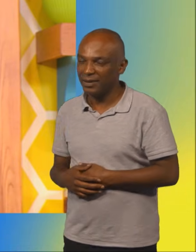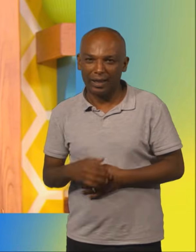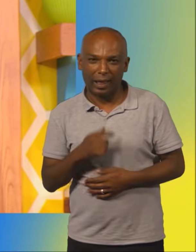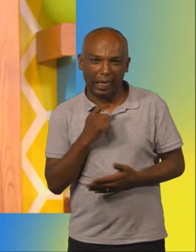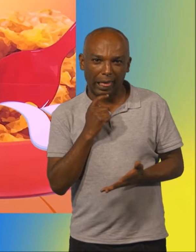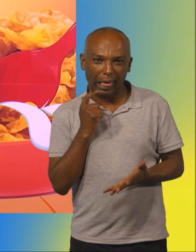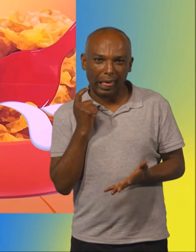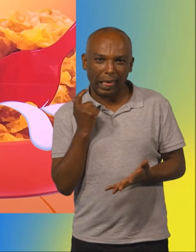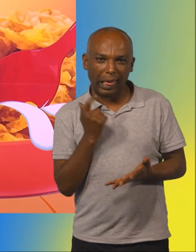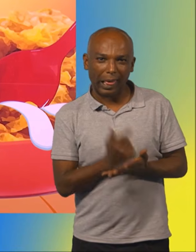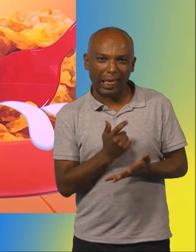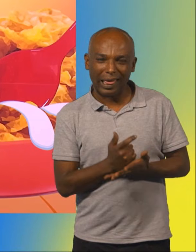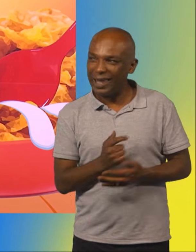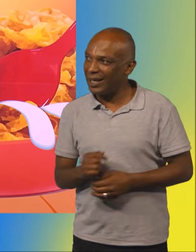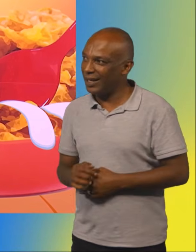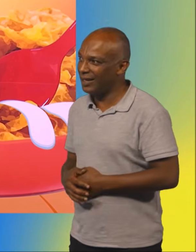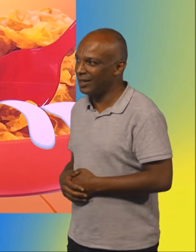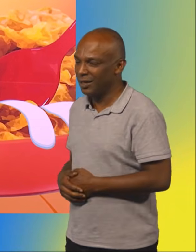Wow!